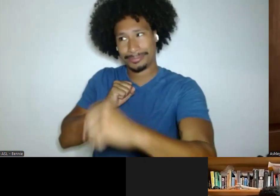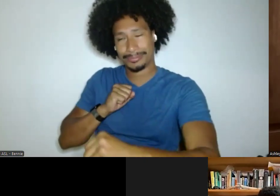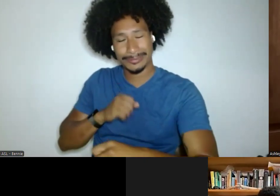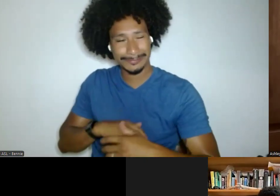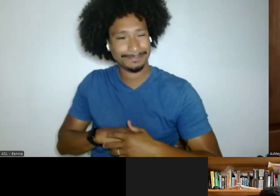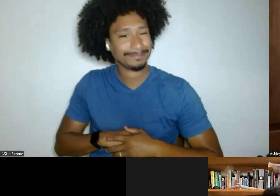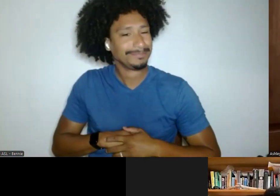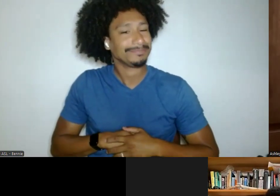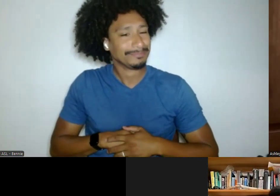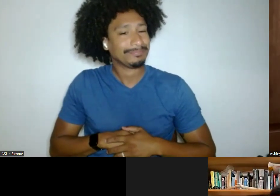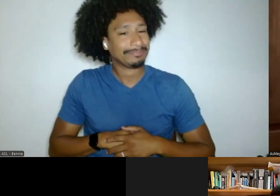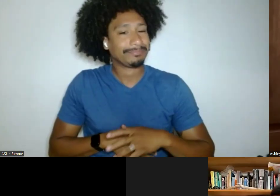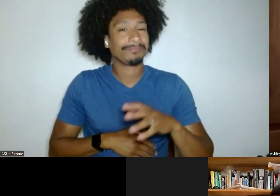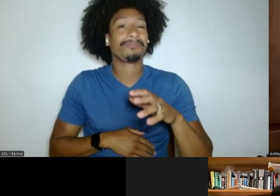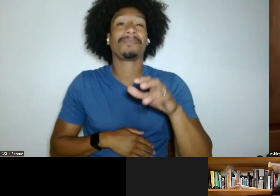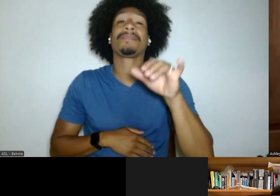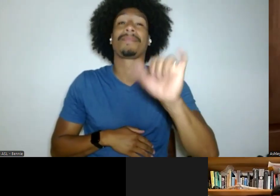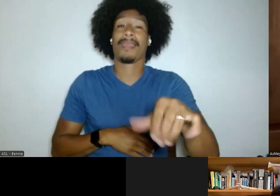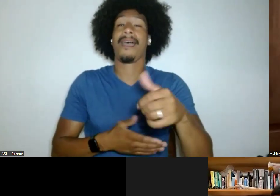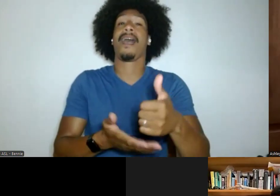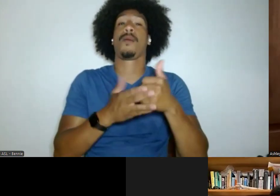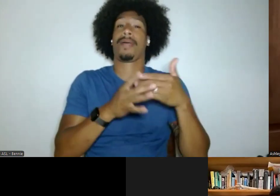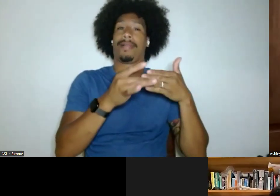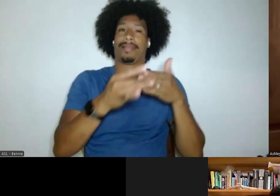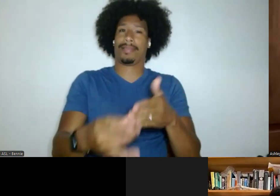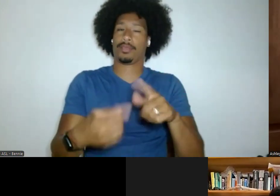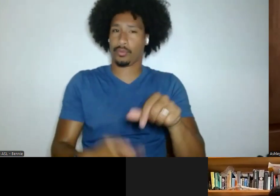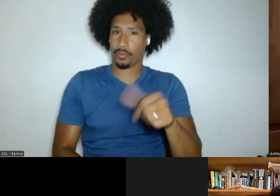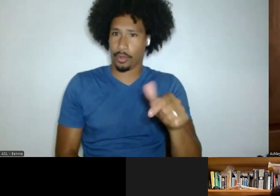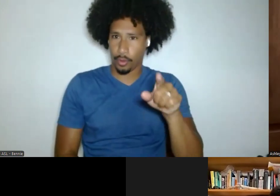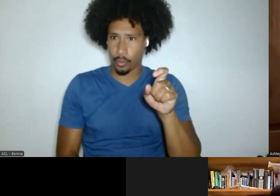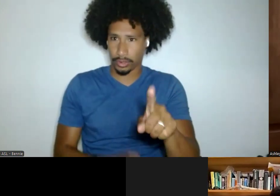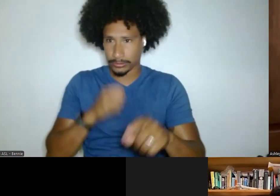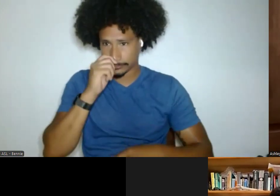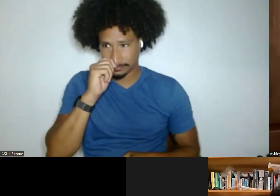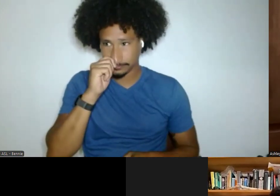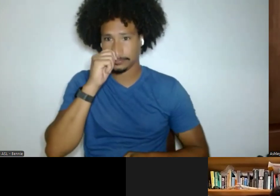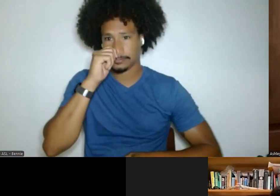That actually also gets at another one of the questions. I was just looking at the